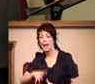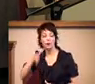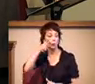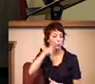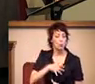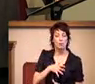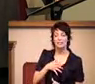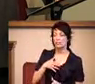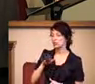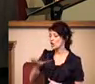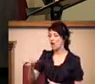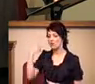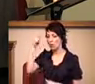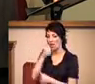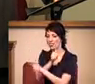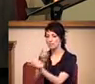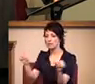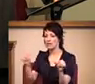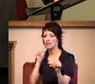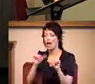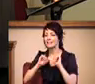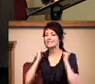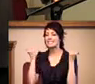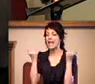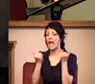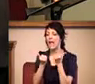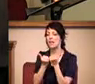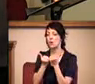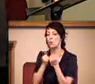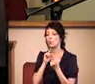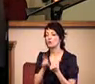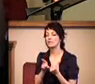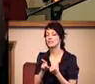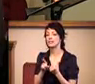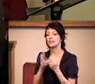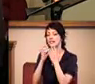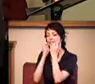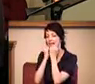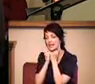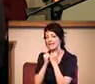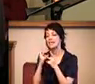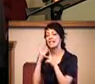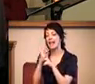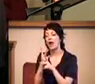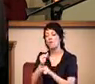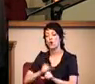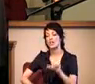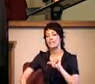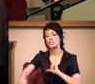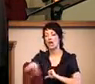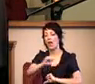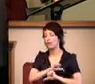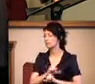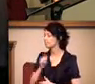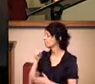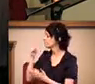for themselves, and not a society in which we actually do care for one another.